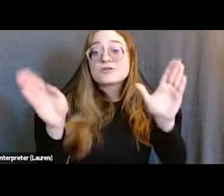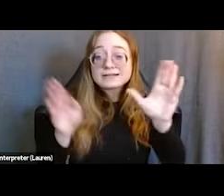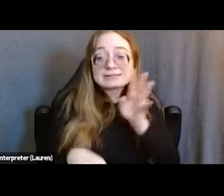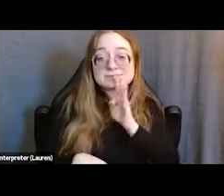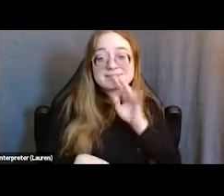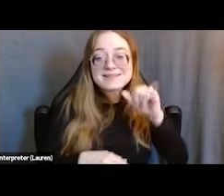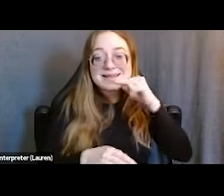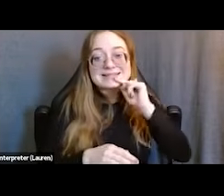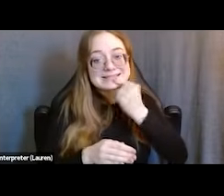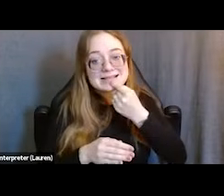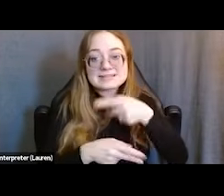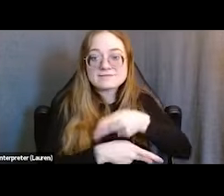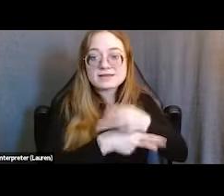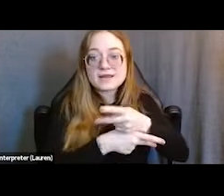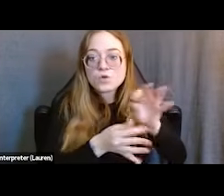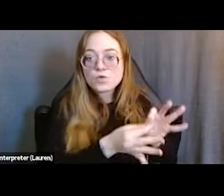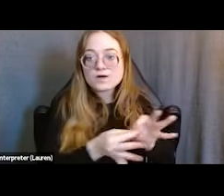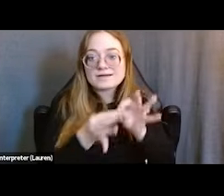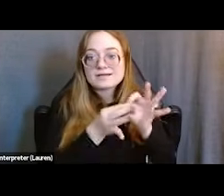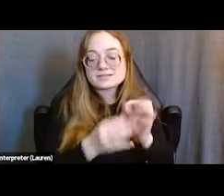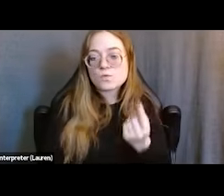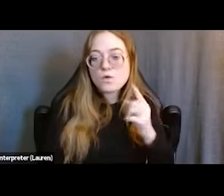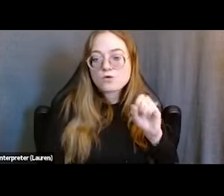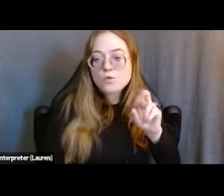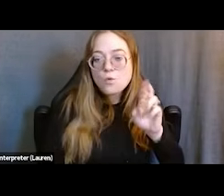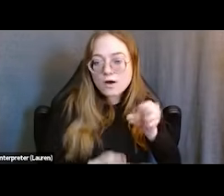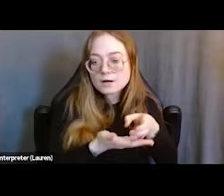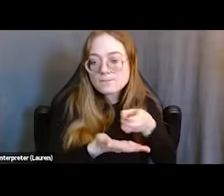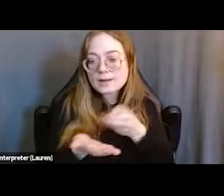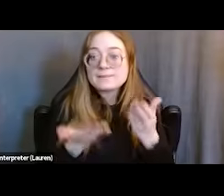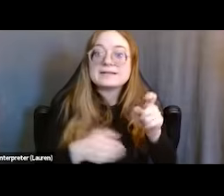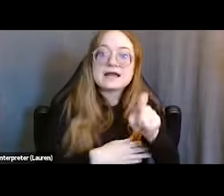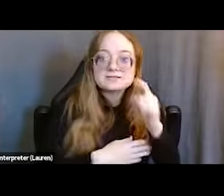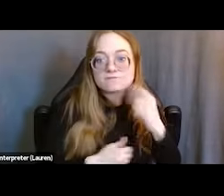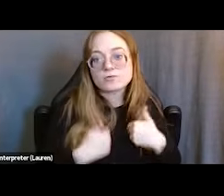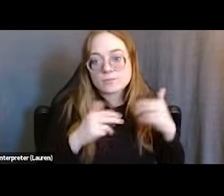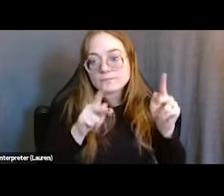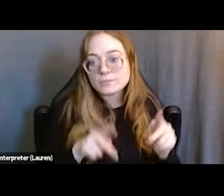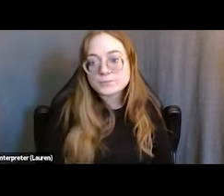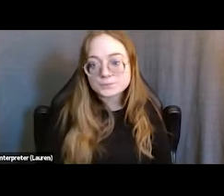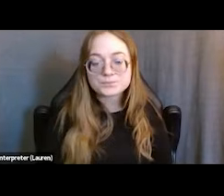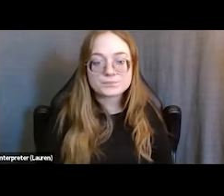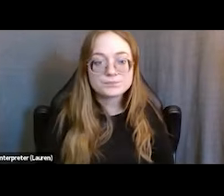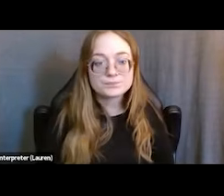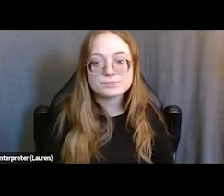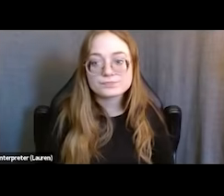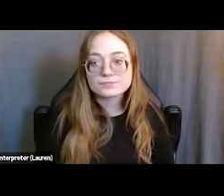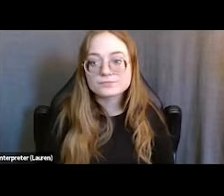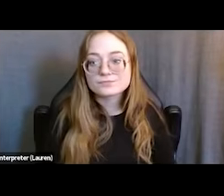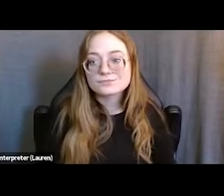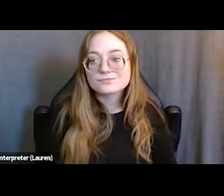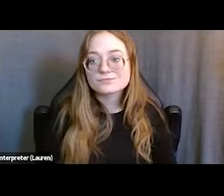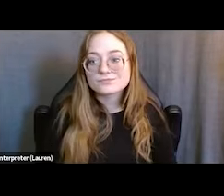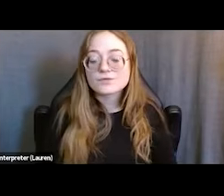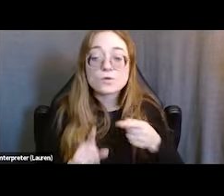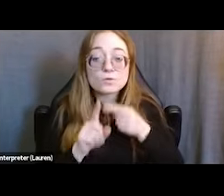care coordination as one core component that might be necessary for a young person. The goal of mobile response